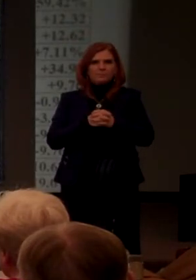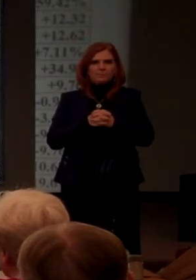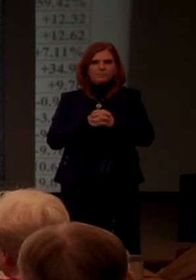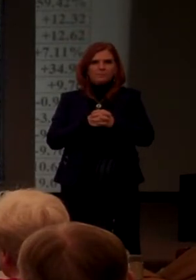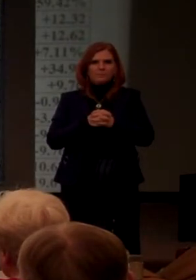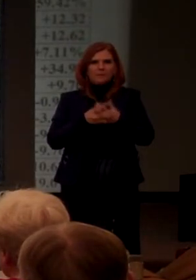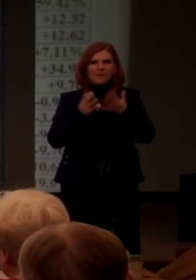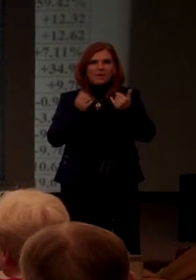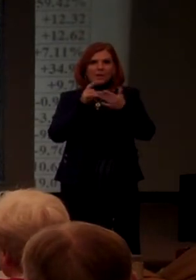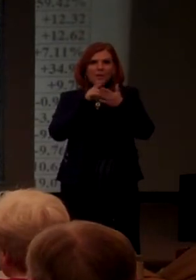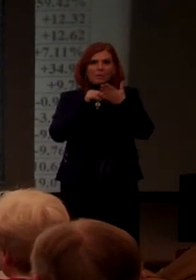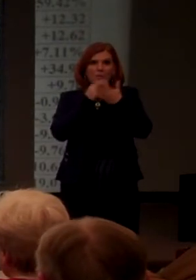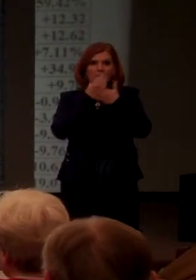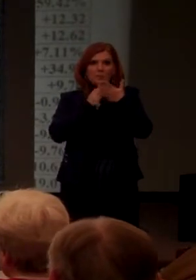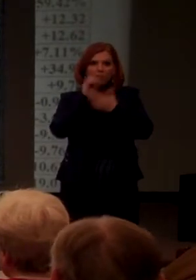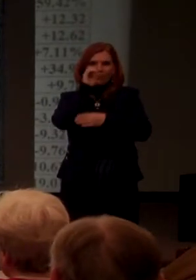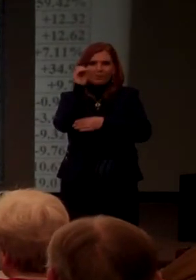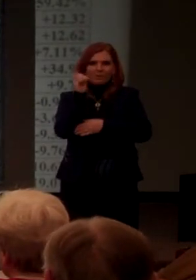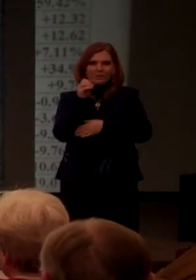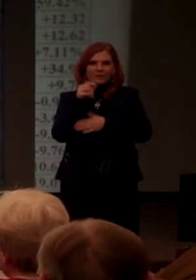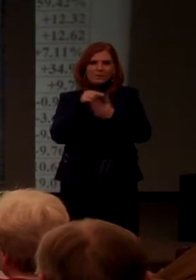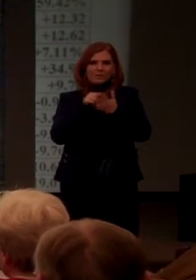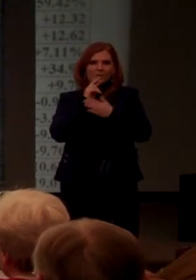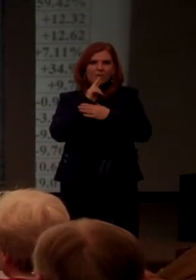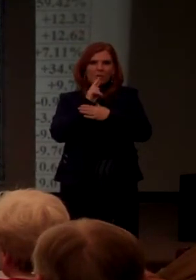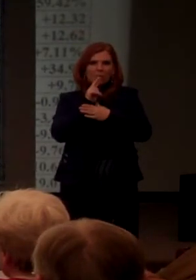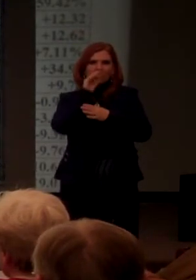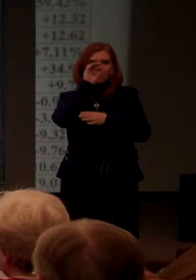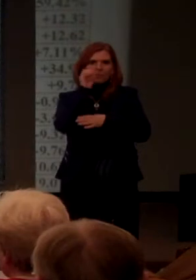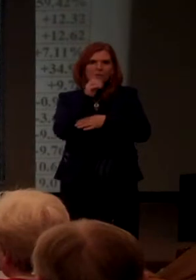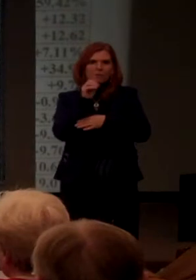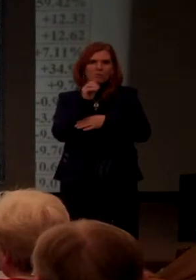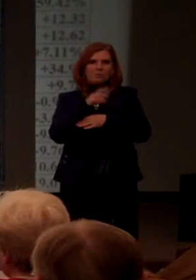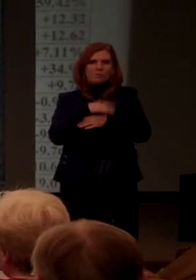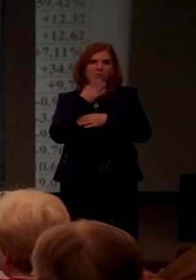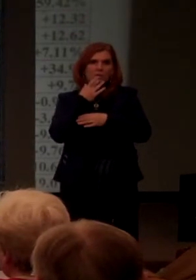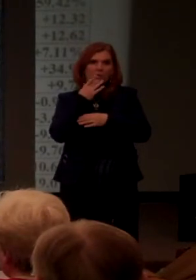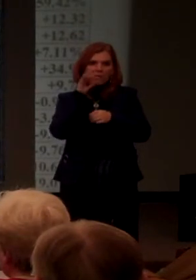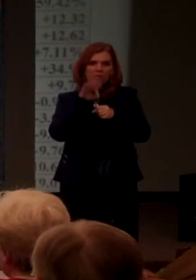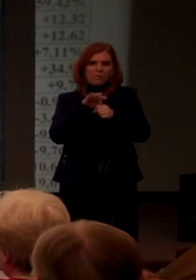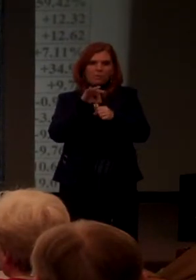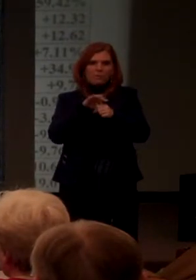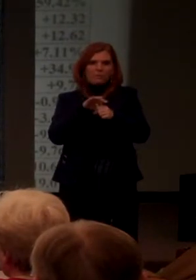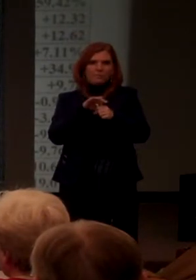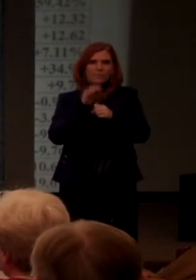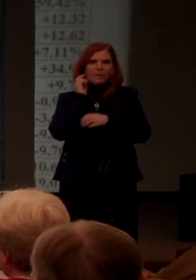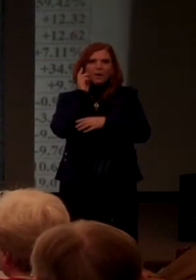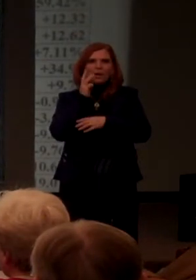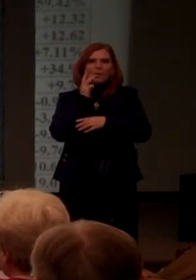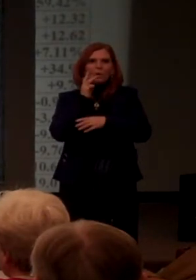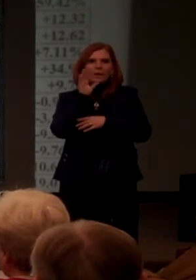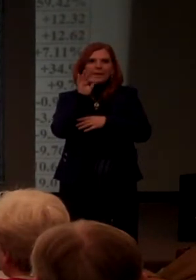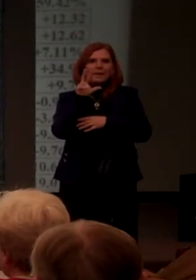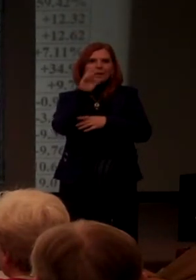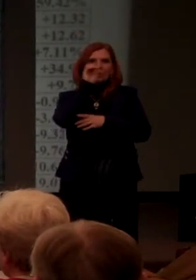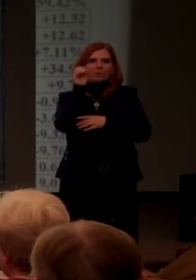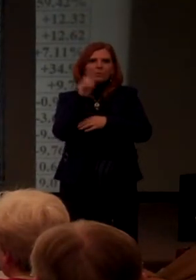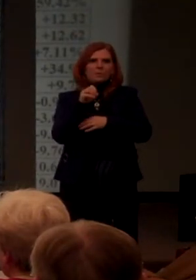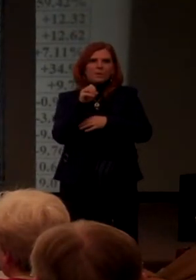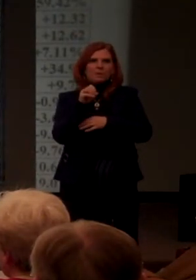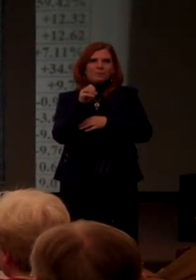And I want to read you some percentages. These are the percentages of favorable vote. Wheeling,